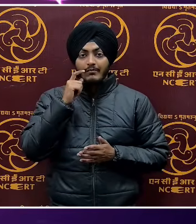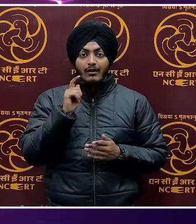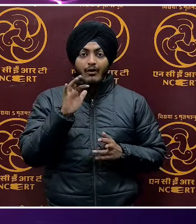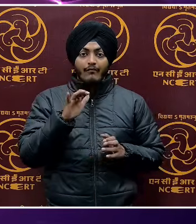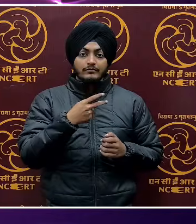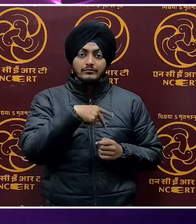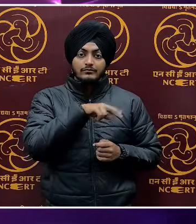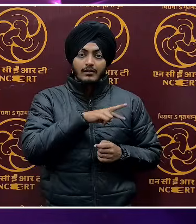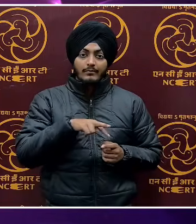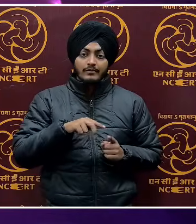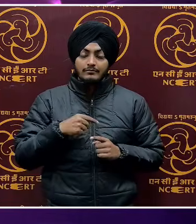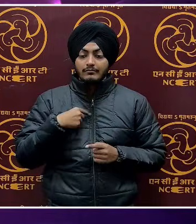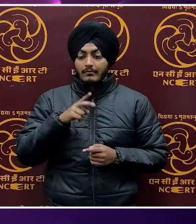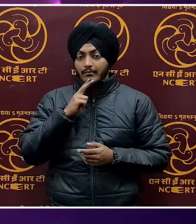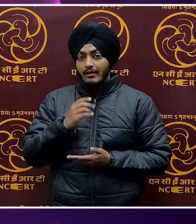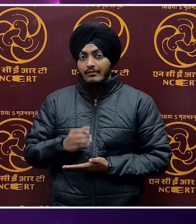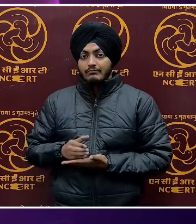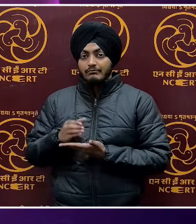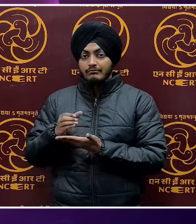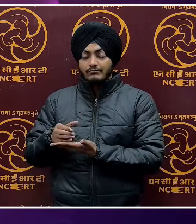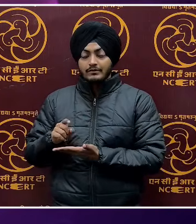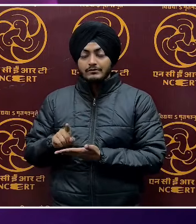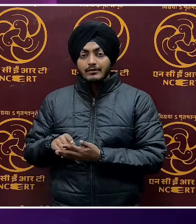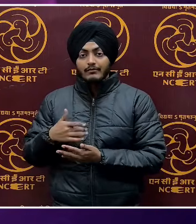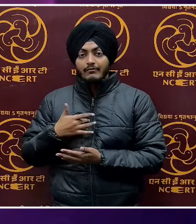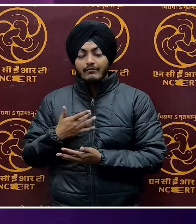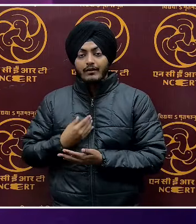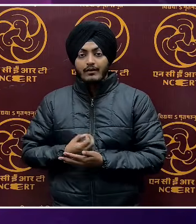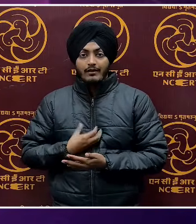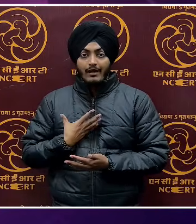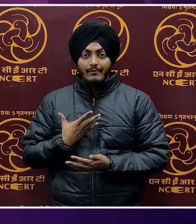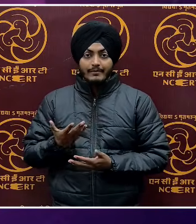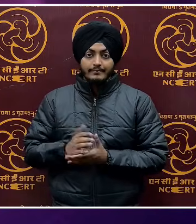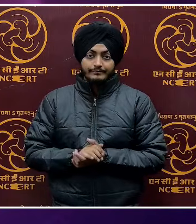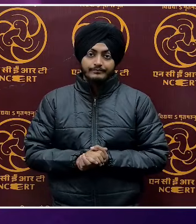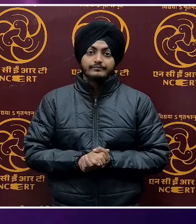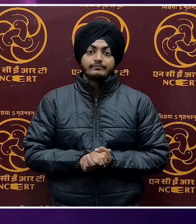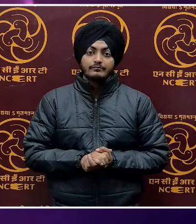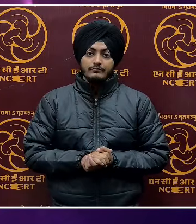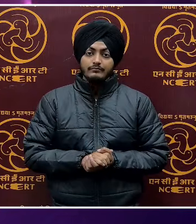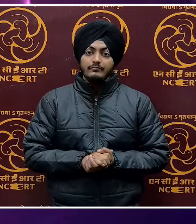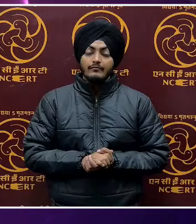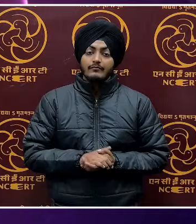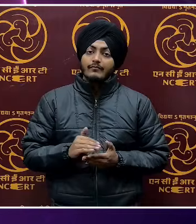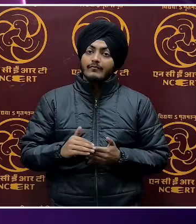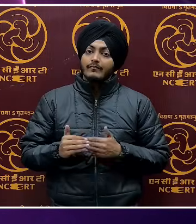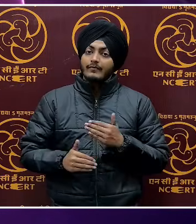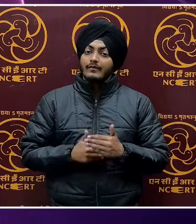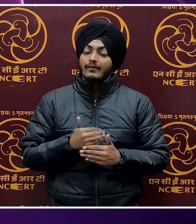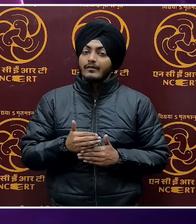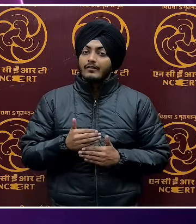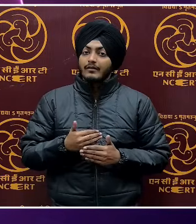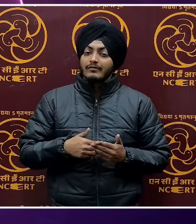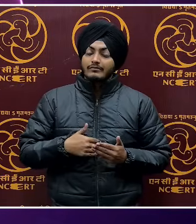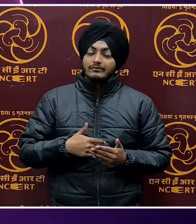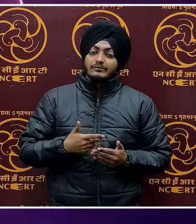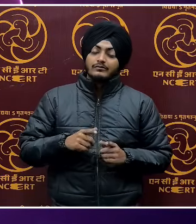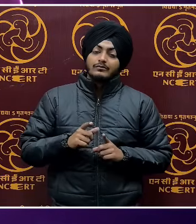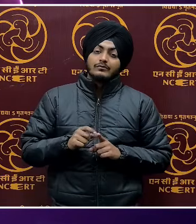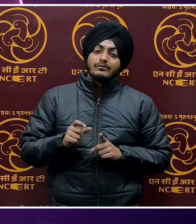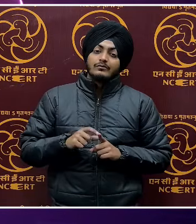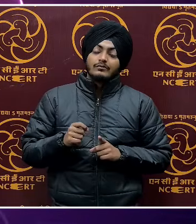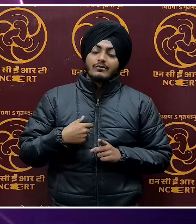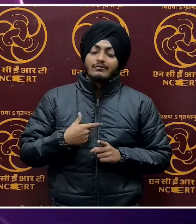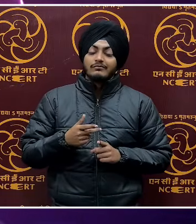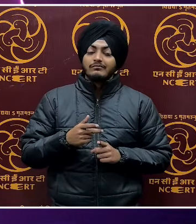forget to offer a glass of water. It will make them really happy. Yes. And then the next one, we all can do it.